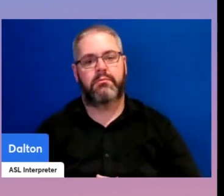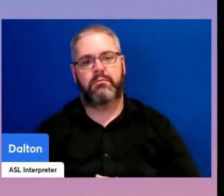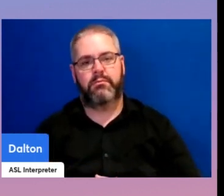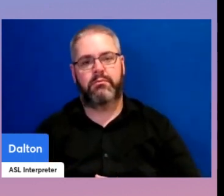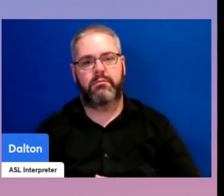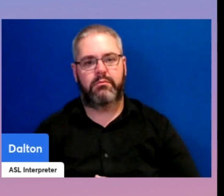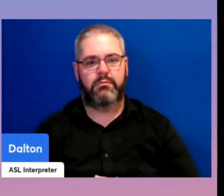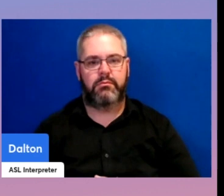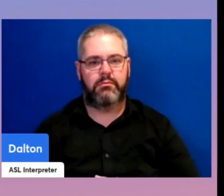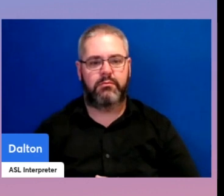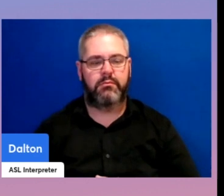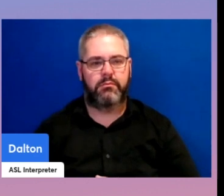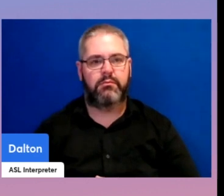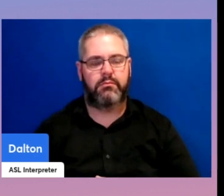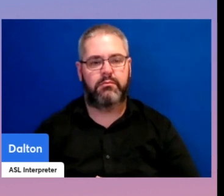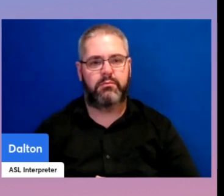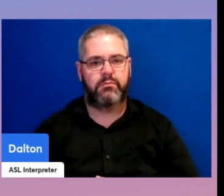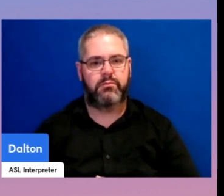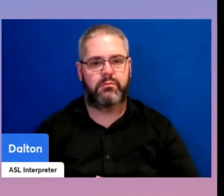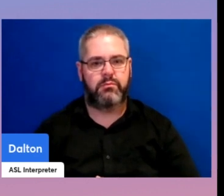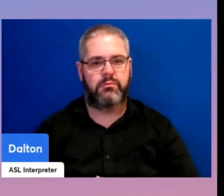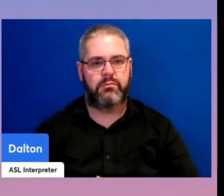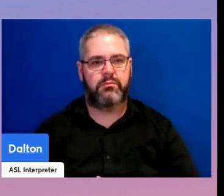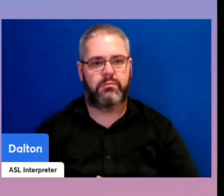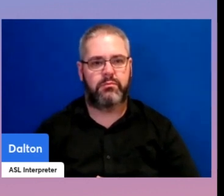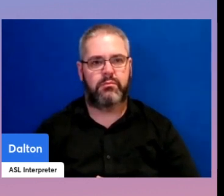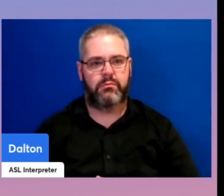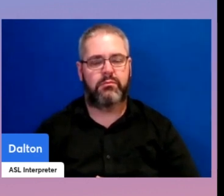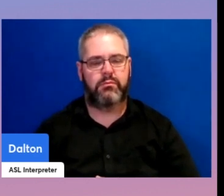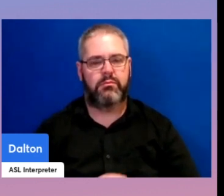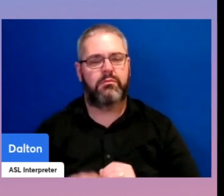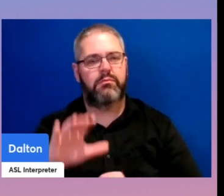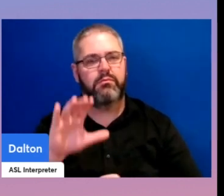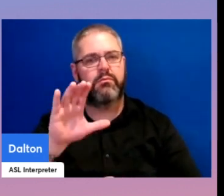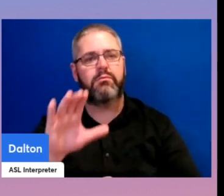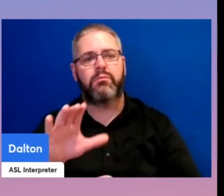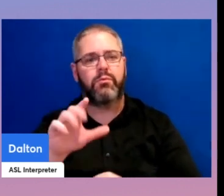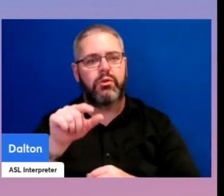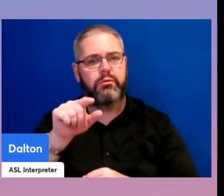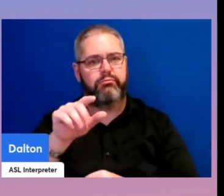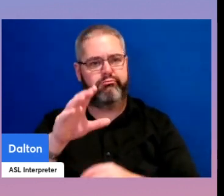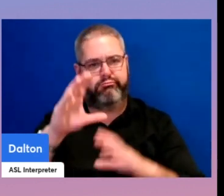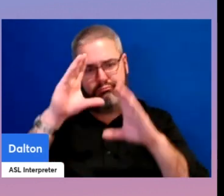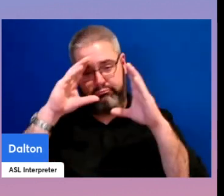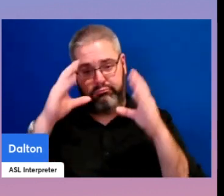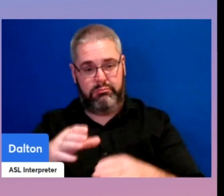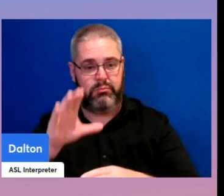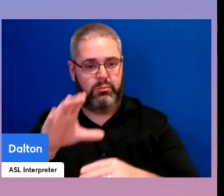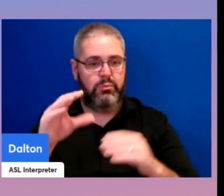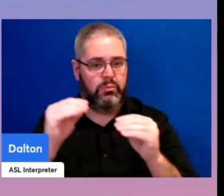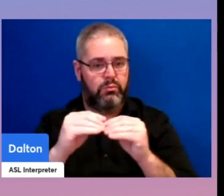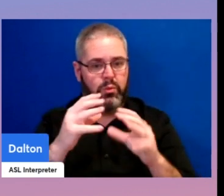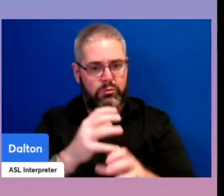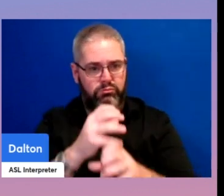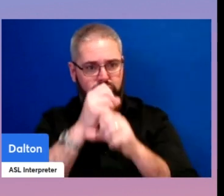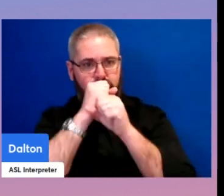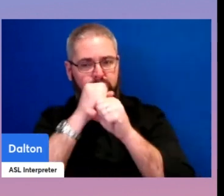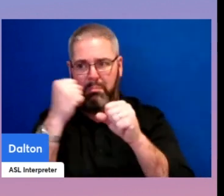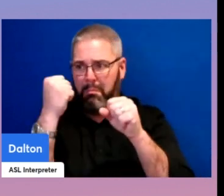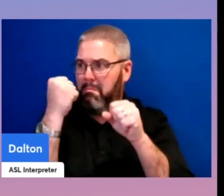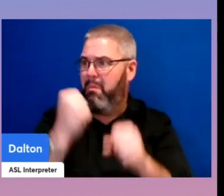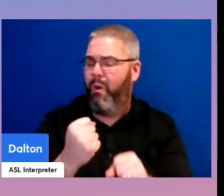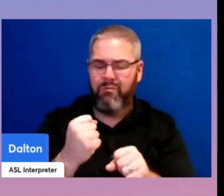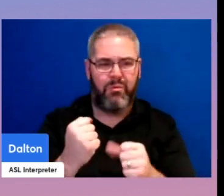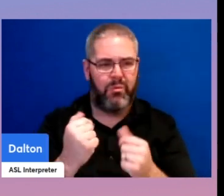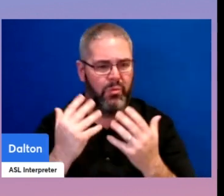Now, what makes the Enterprise Secret Sync so powerful is due to three